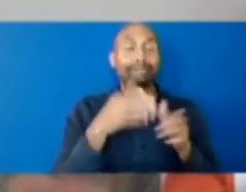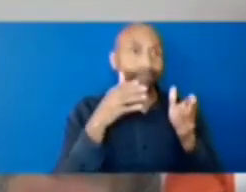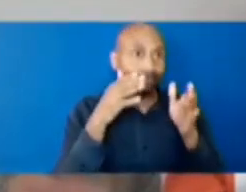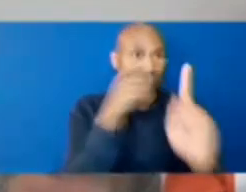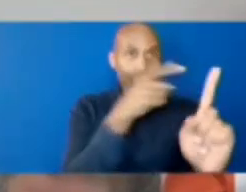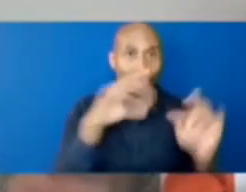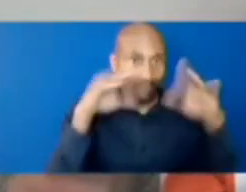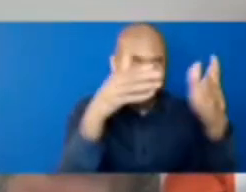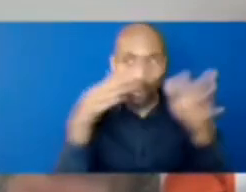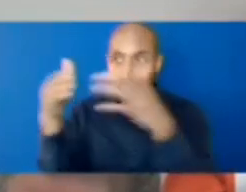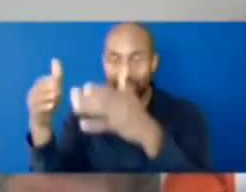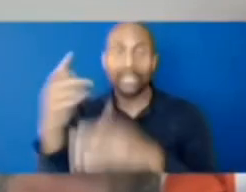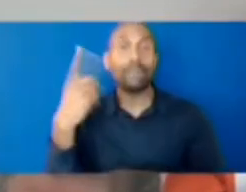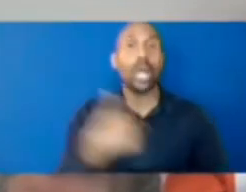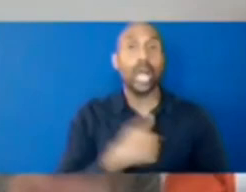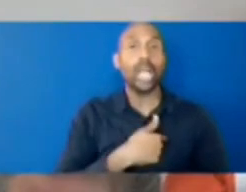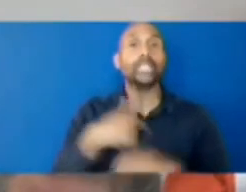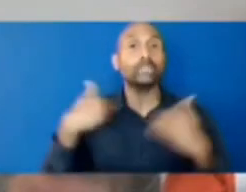As you will see,